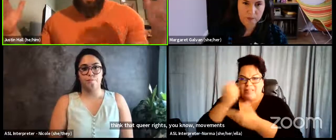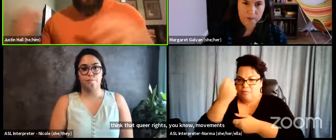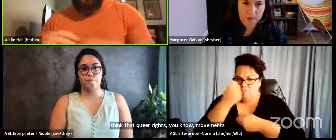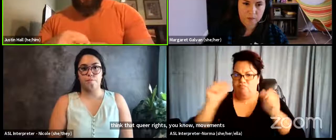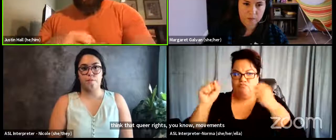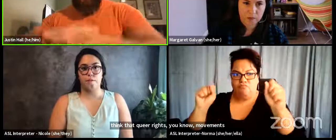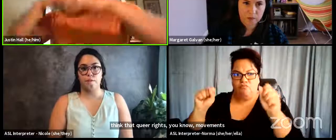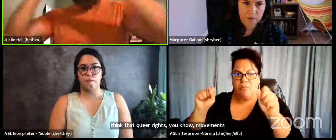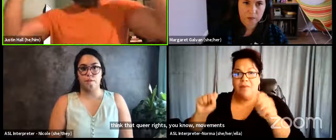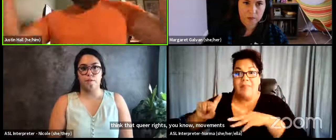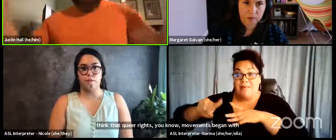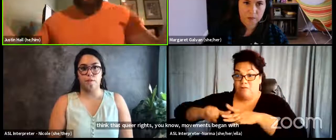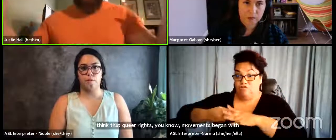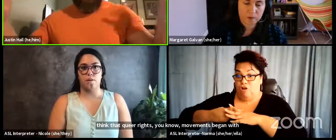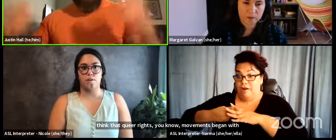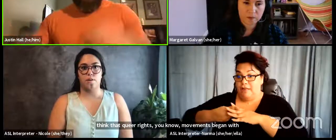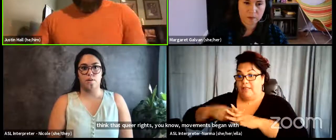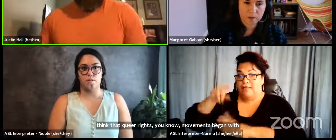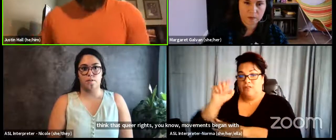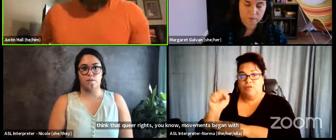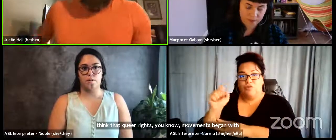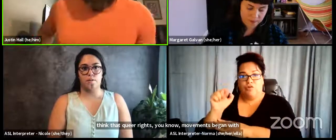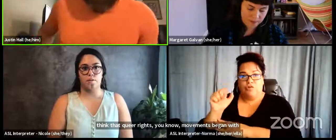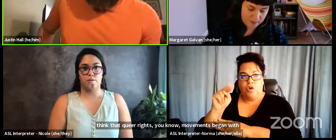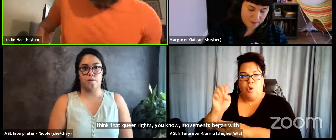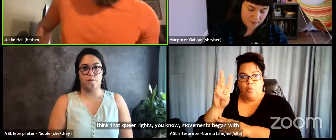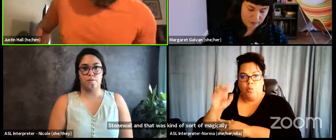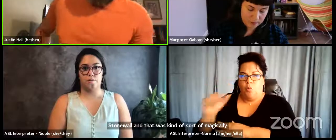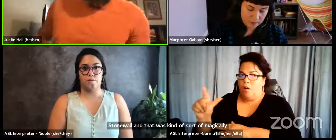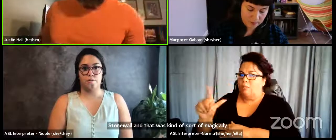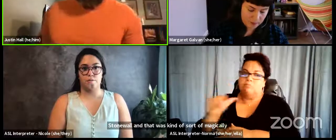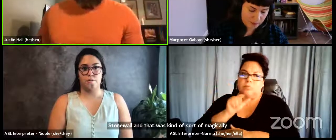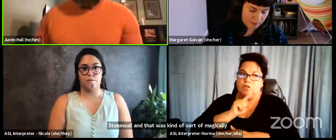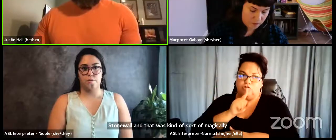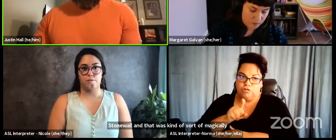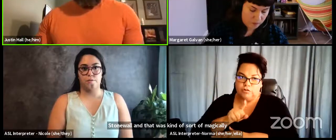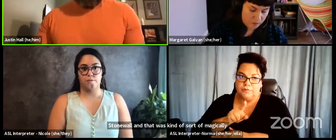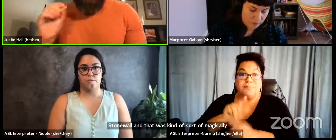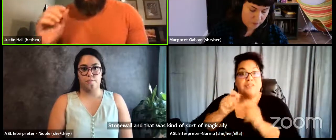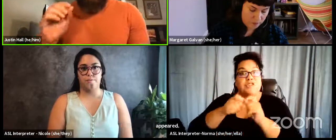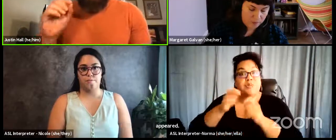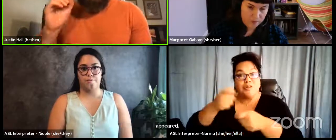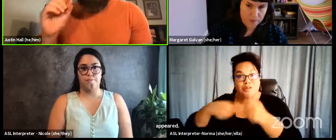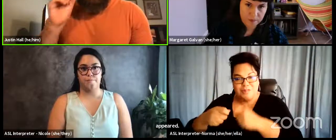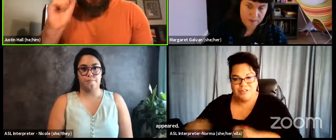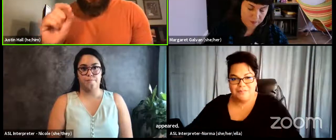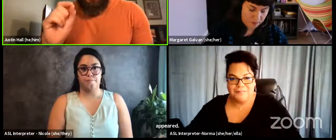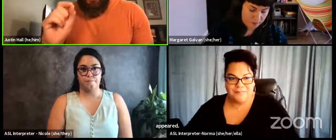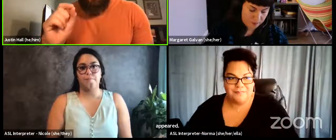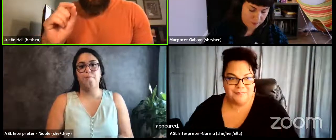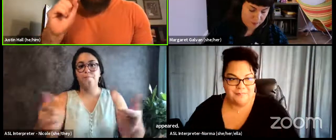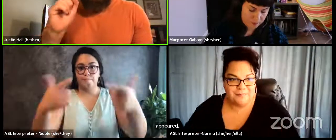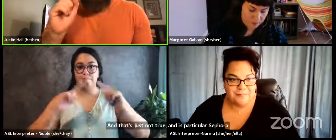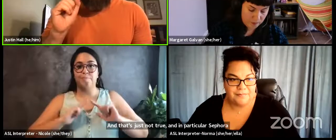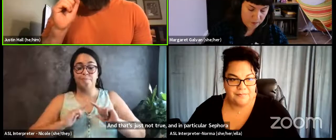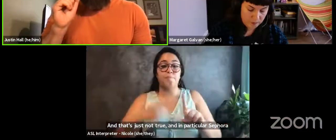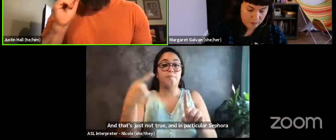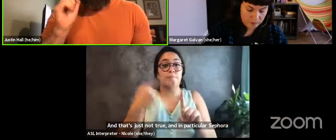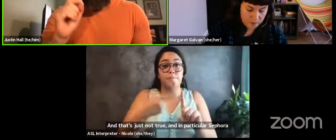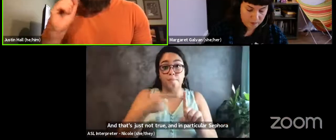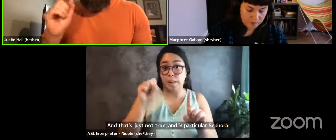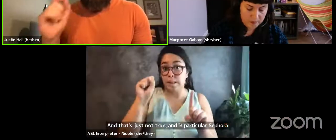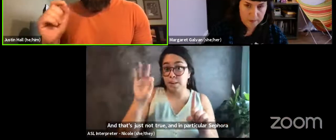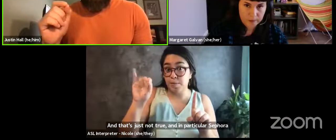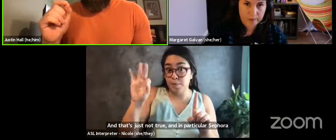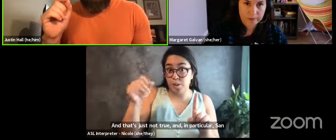Stonewall and that was kind of sort of magically appeared for, you know, um, and that's just not true. And in particular, San Francisco, um, uh,